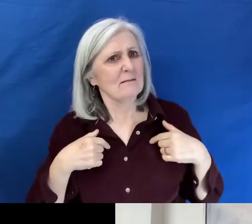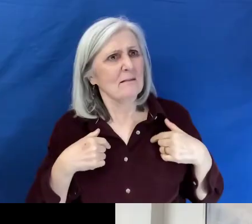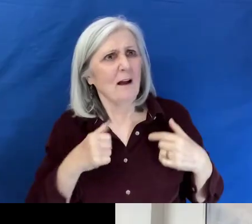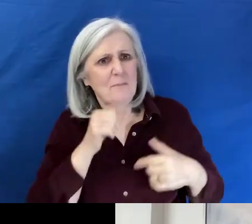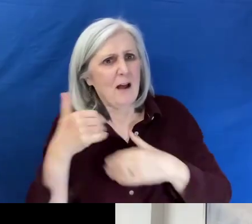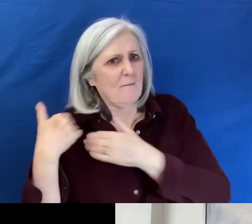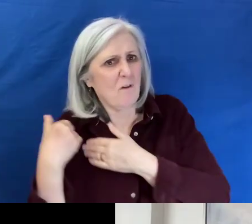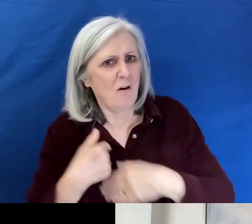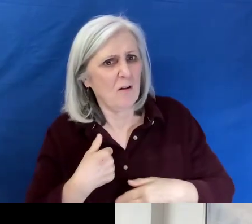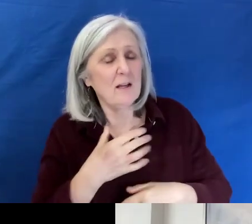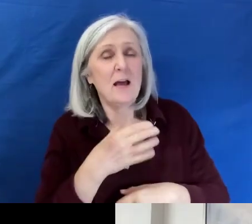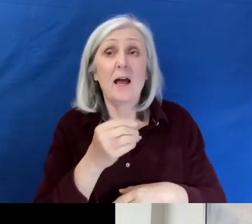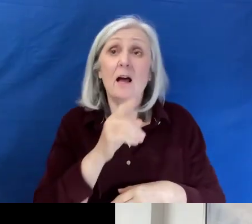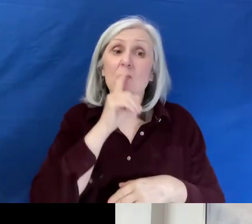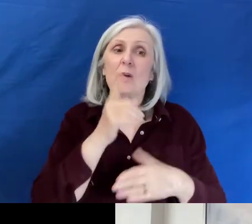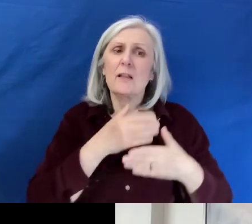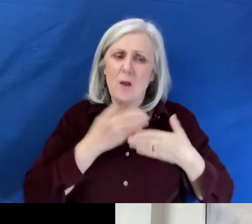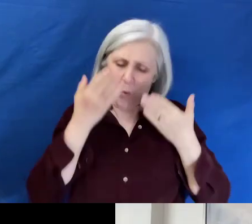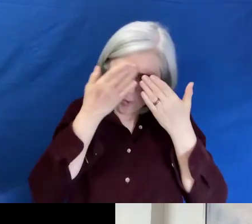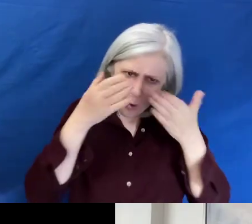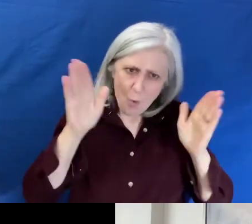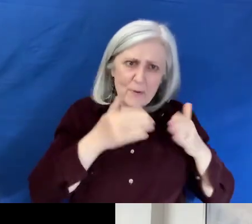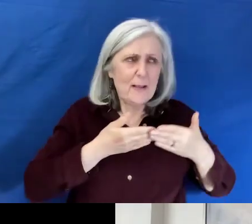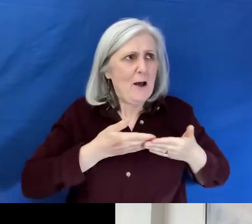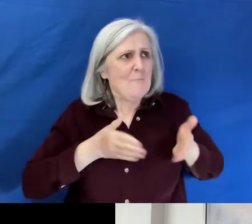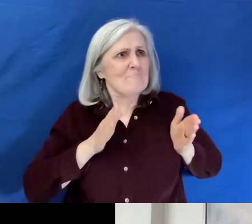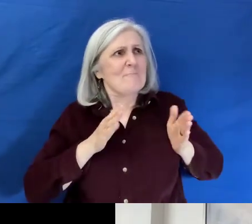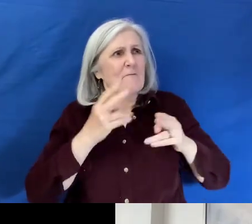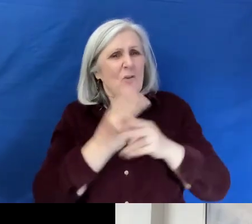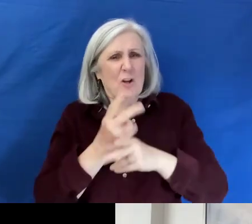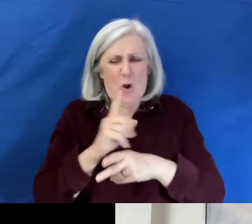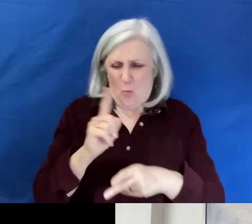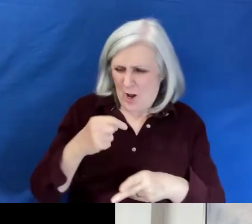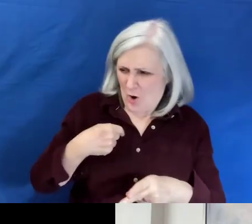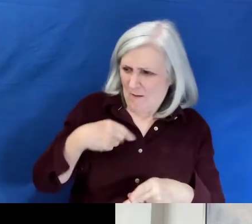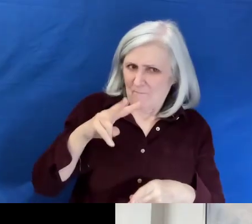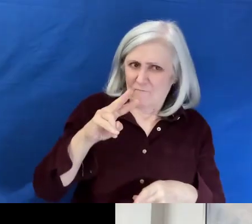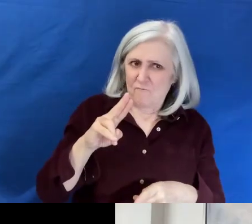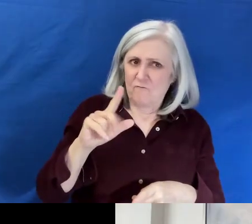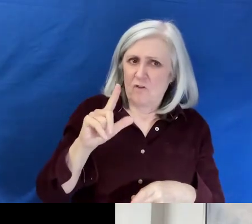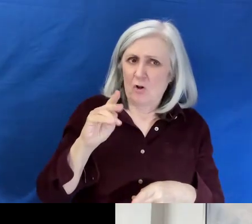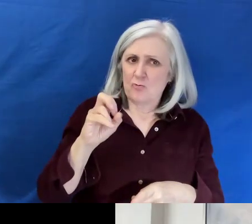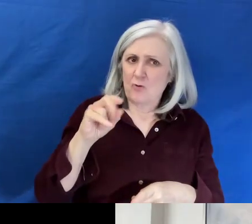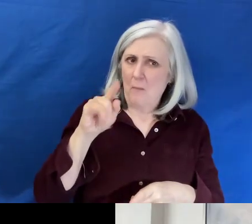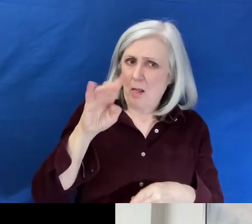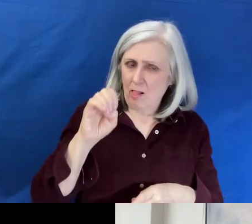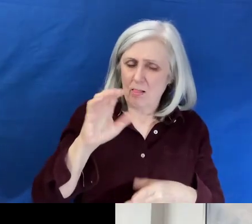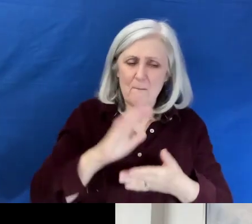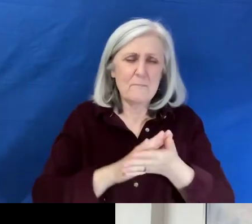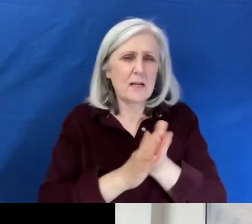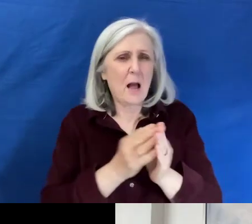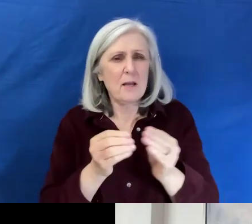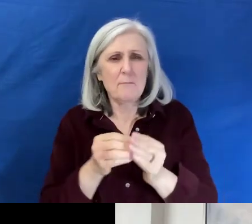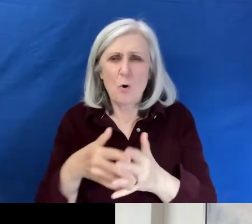is is really opening up and really finding her vulnerability and really getting grounded in